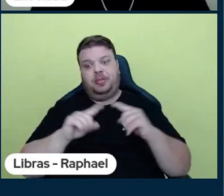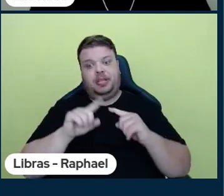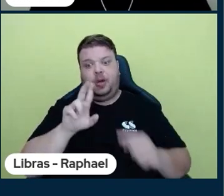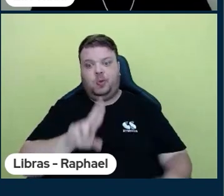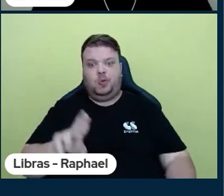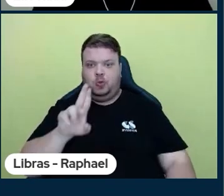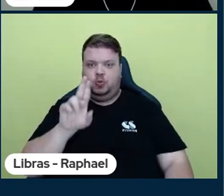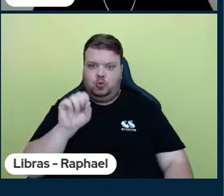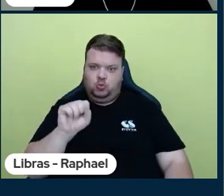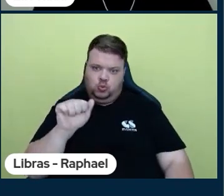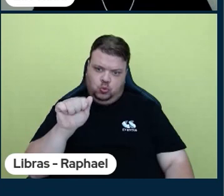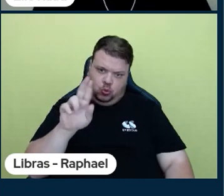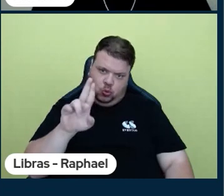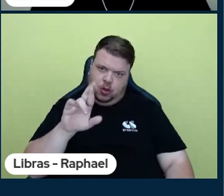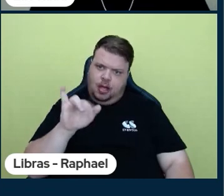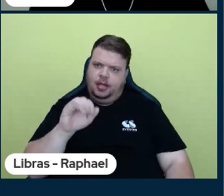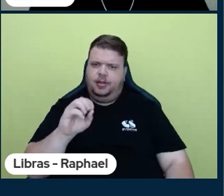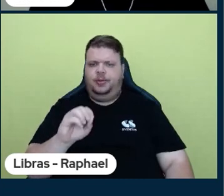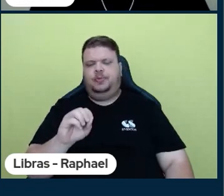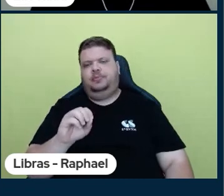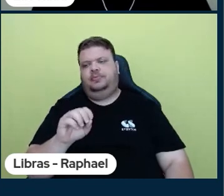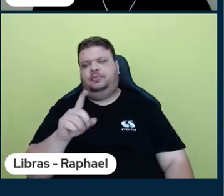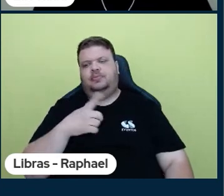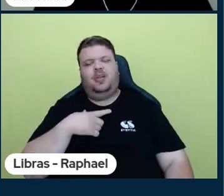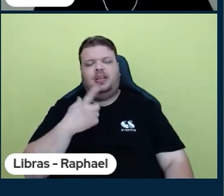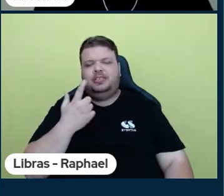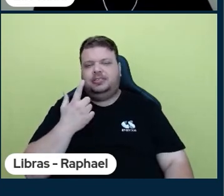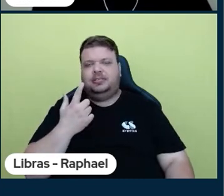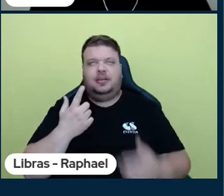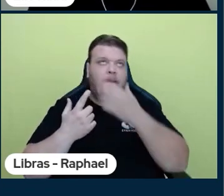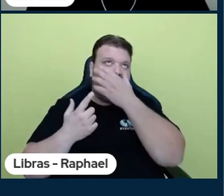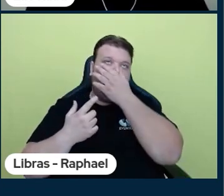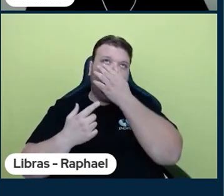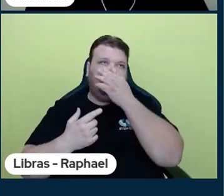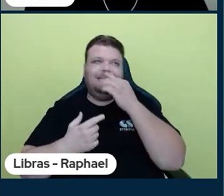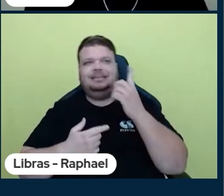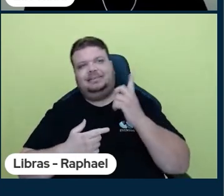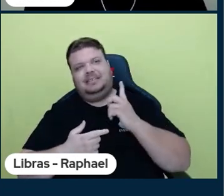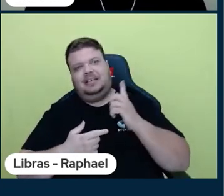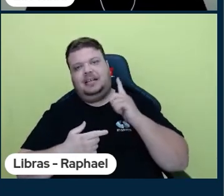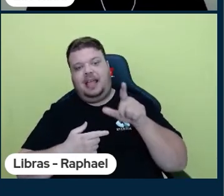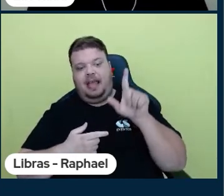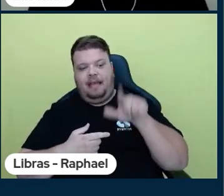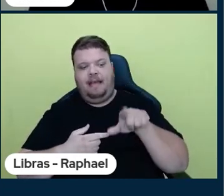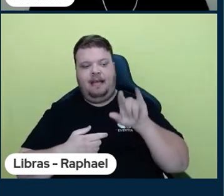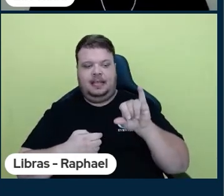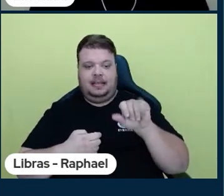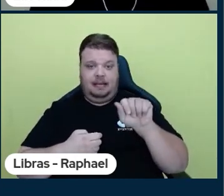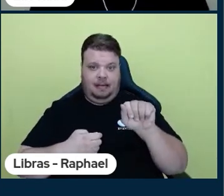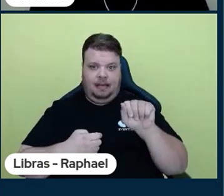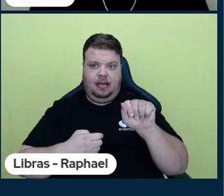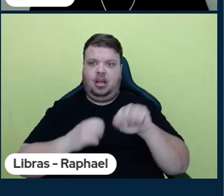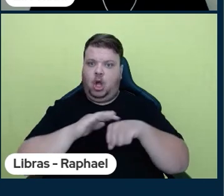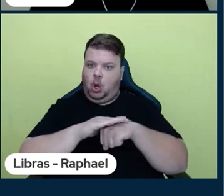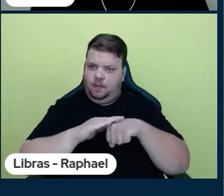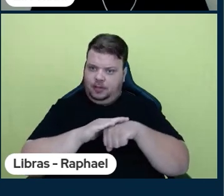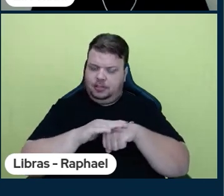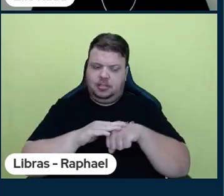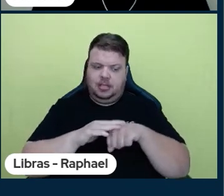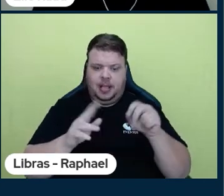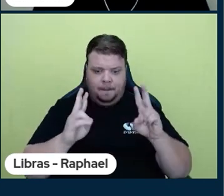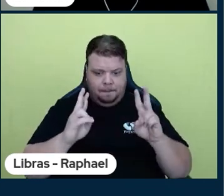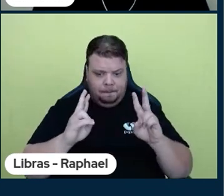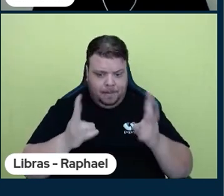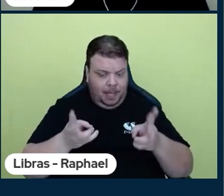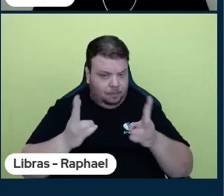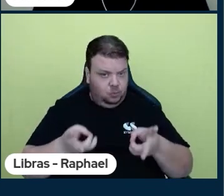Google to rank higher from an SEO perspective. As ongoing trends, we